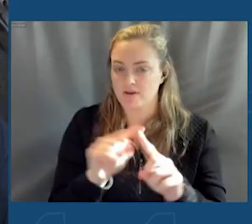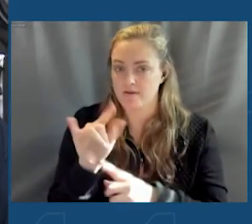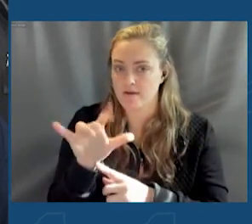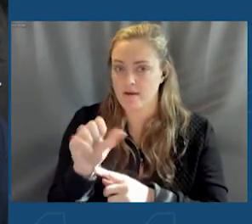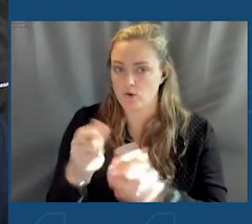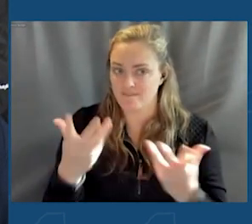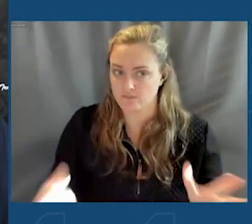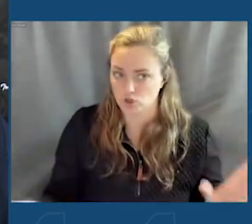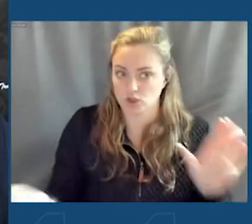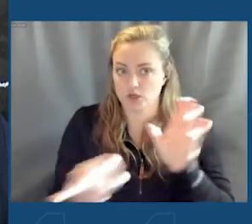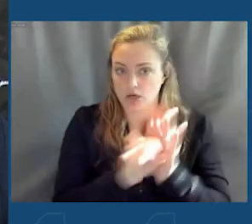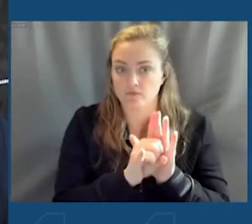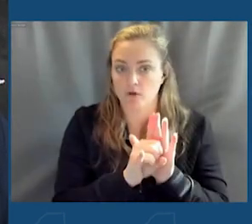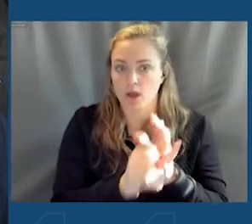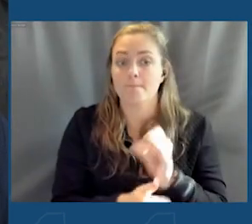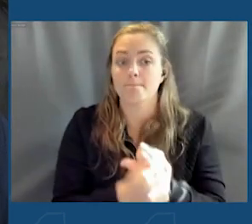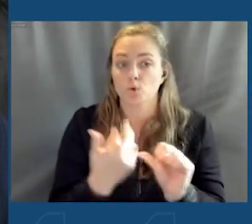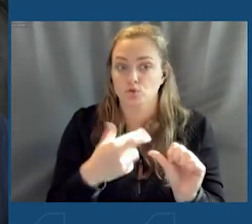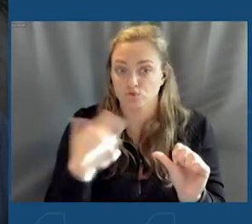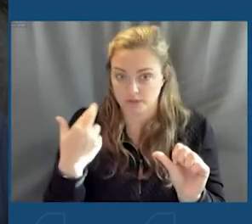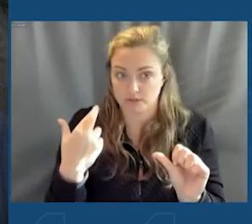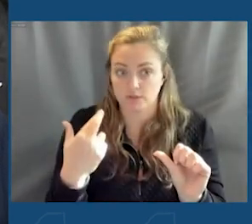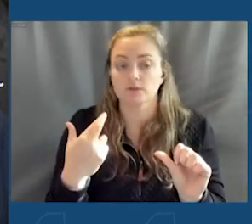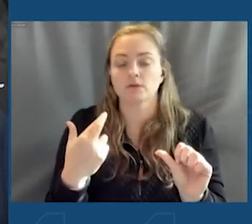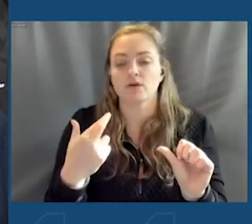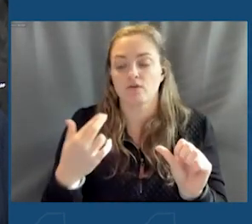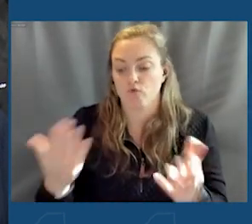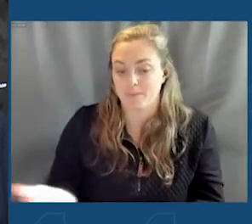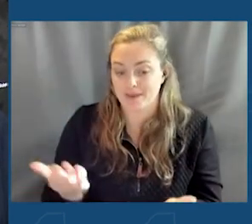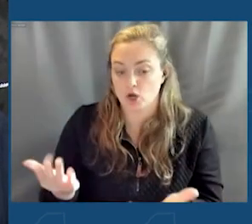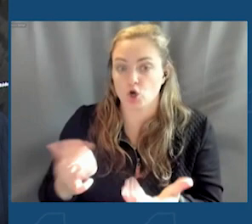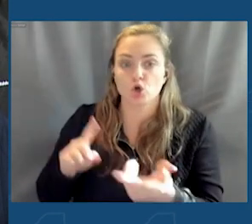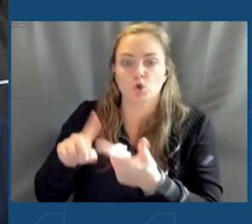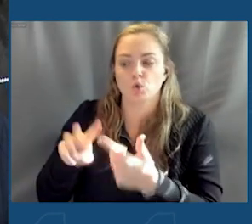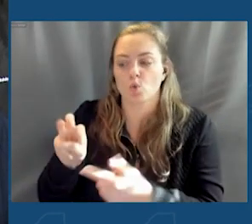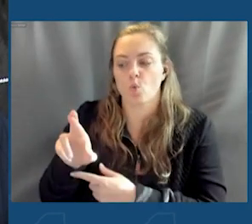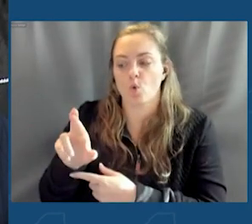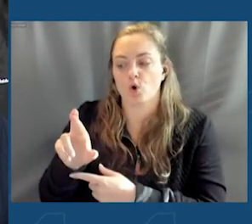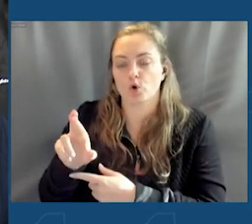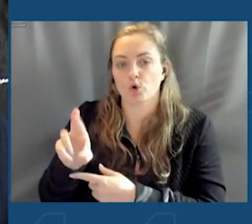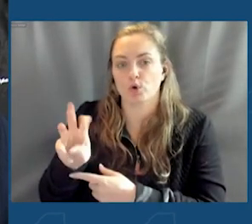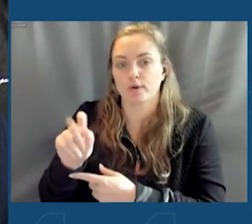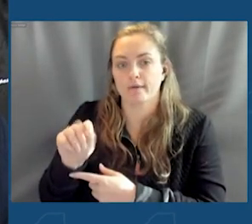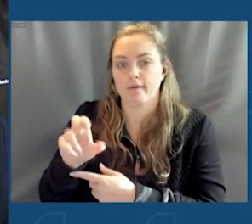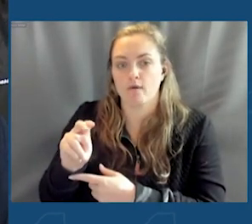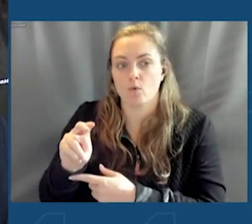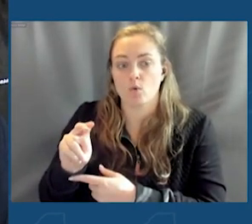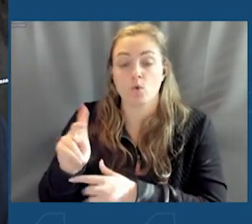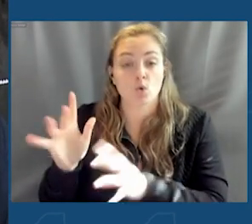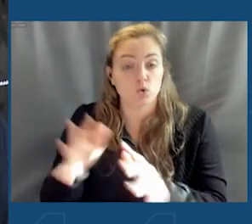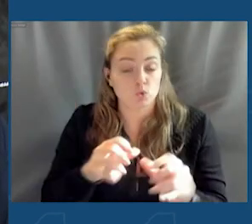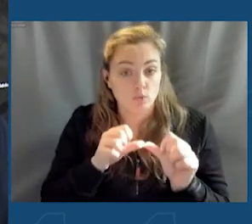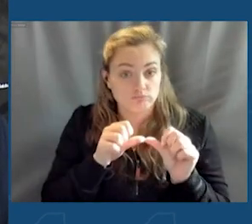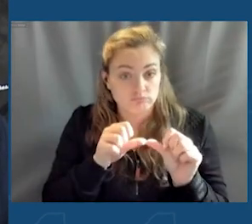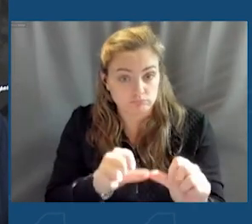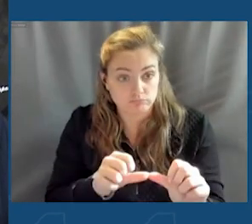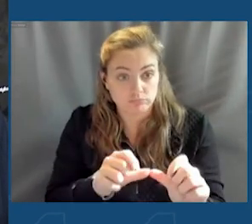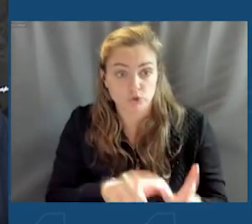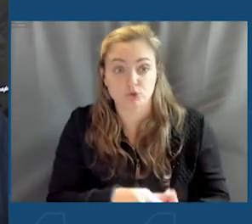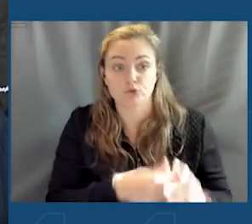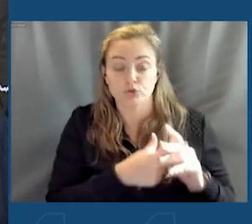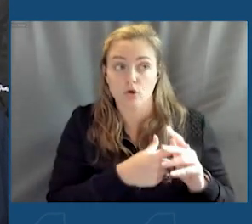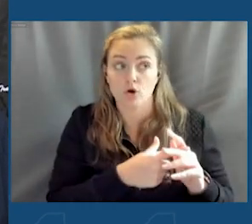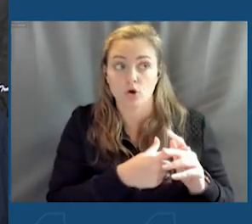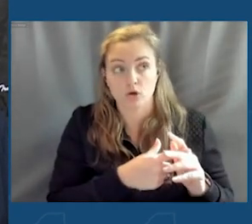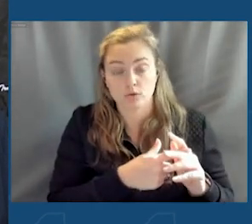identified as most at risk, from here all the way up to Watertown. The storm is going to continue. It's going to start in earnest later